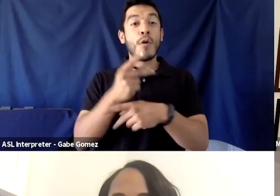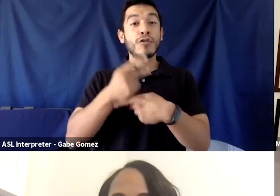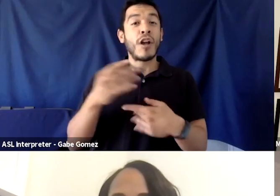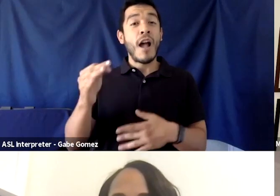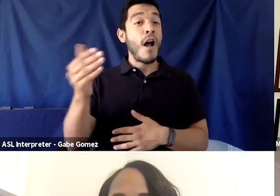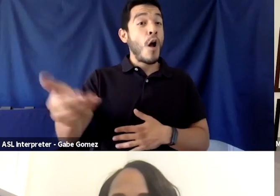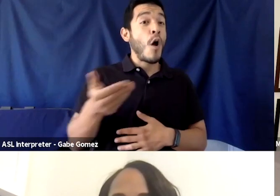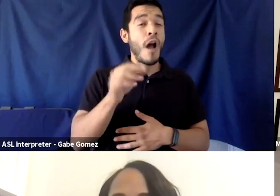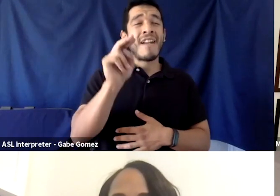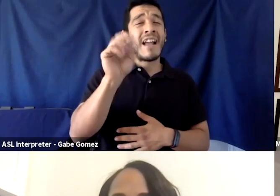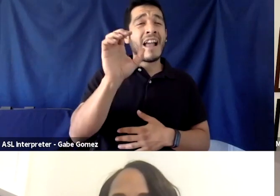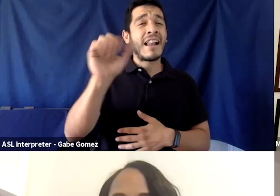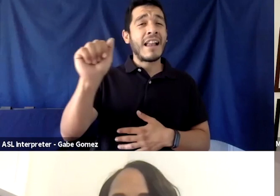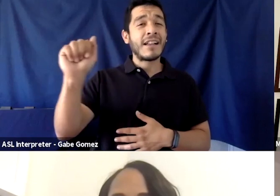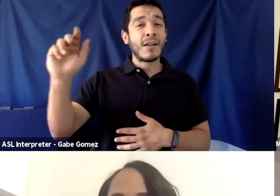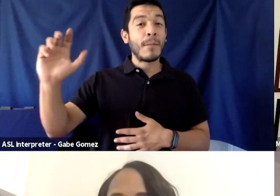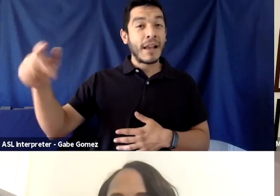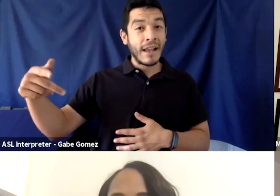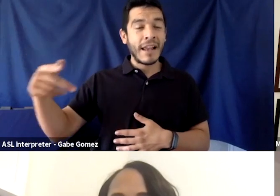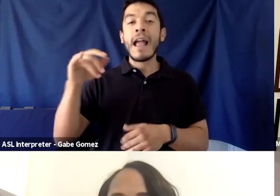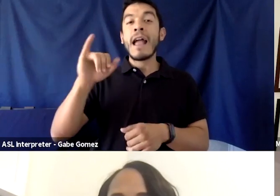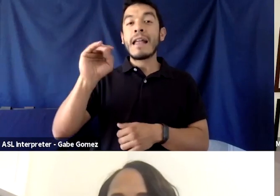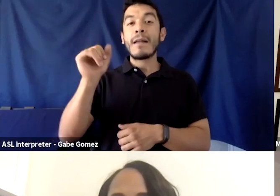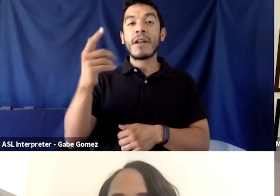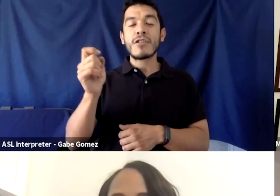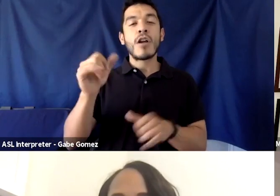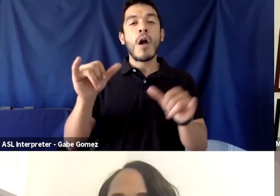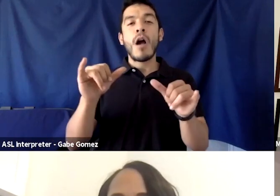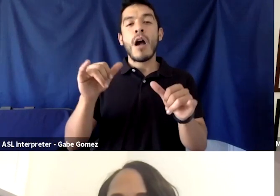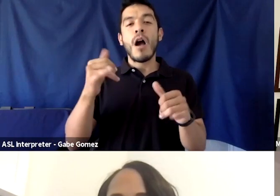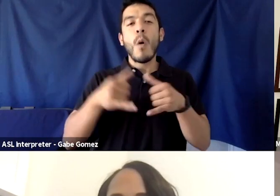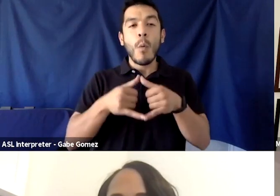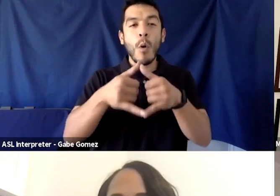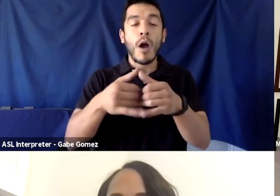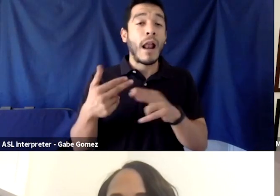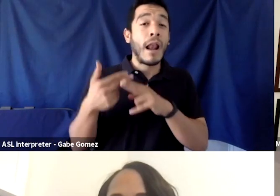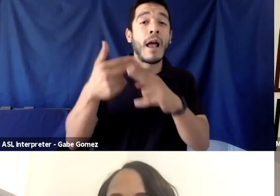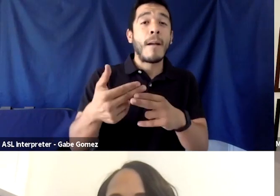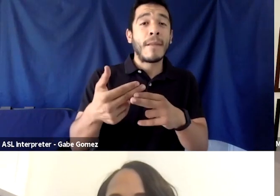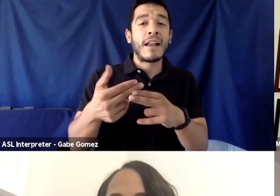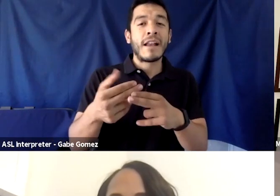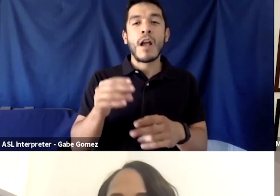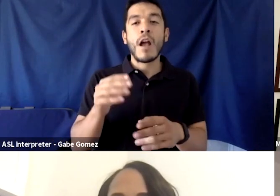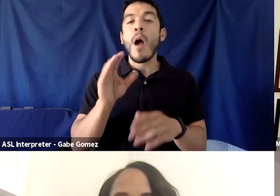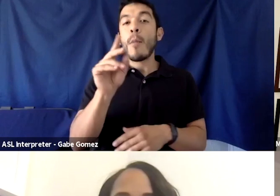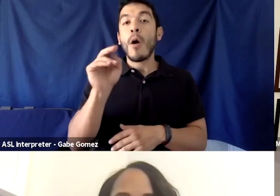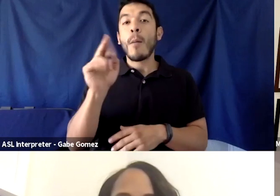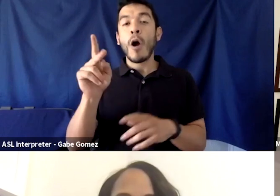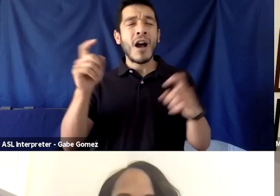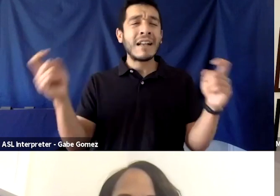the NAACP Image Award nominated Netflix show Bookmarks, Celebrating Black Voices, and